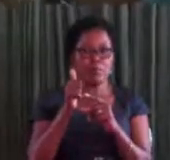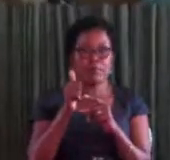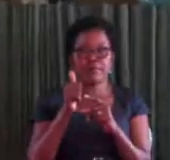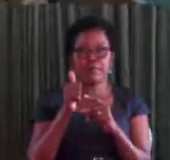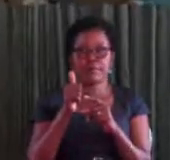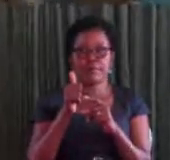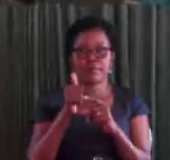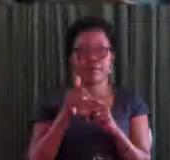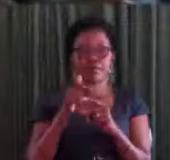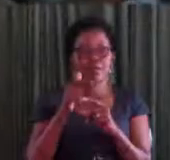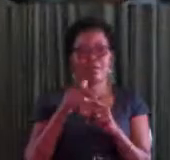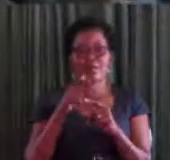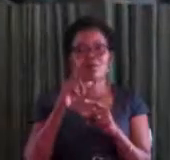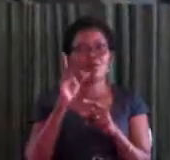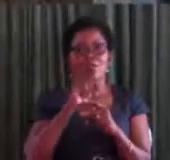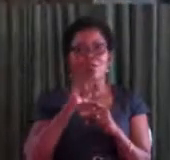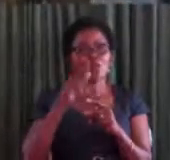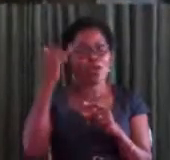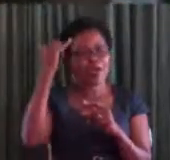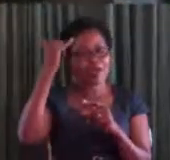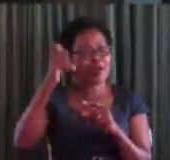what the idea you were saying.